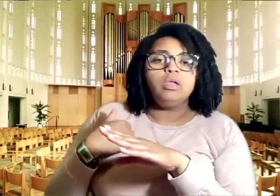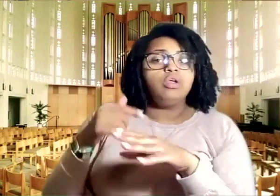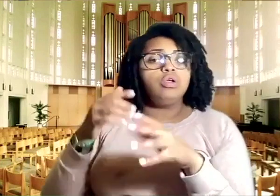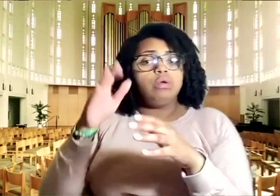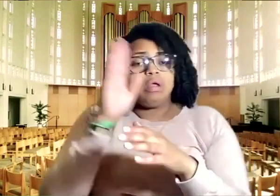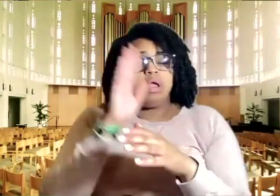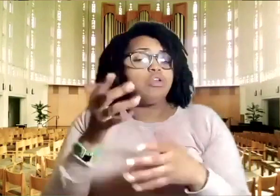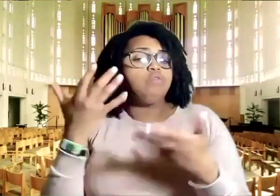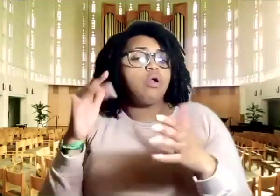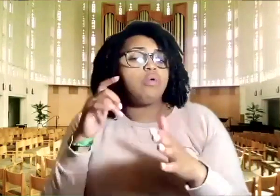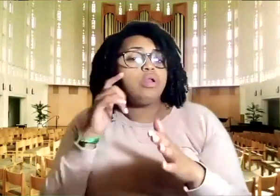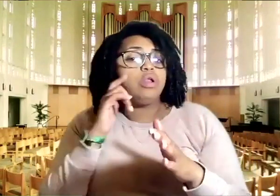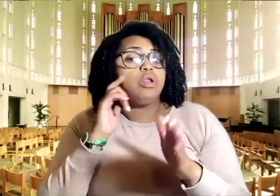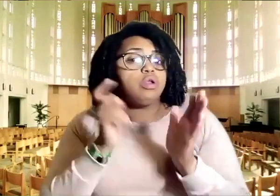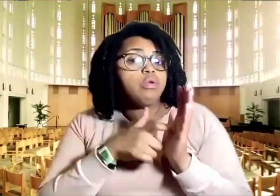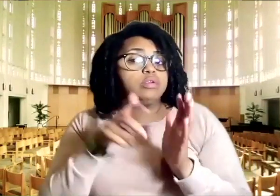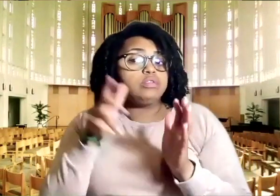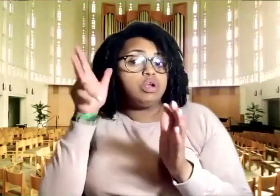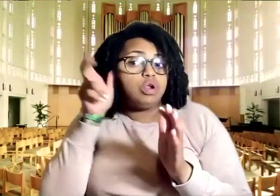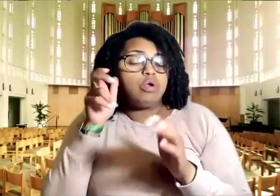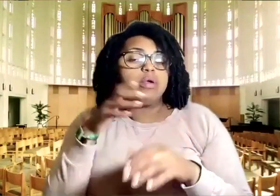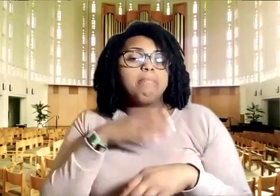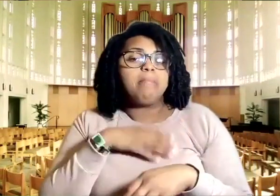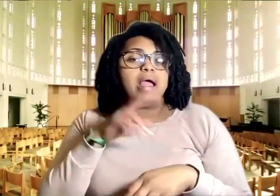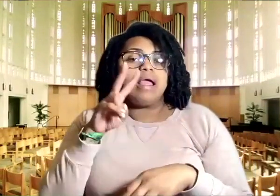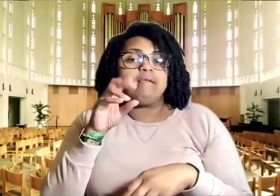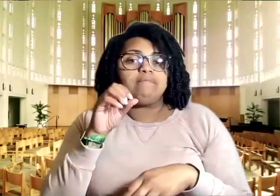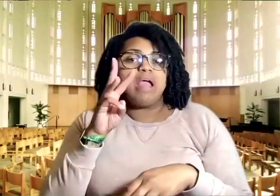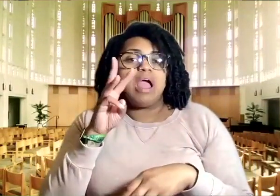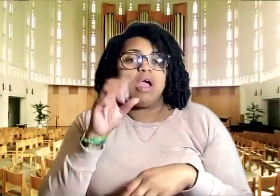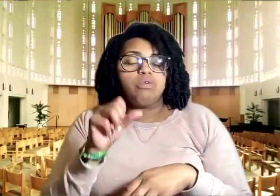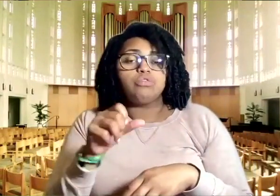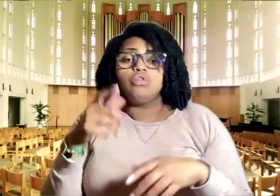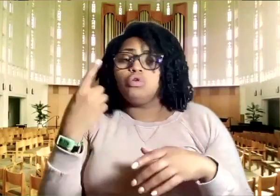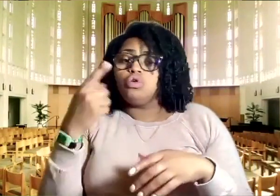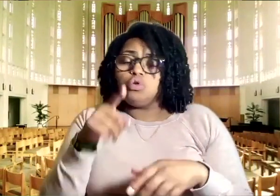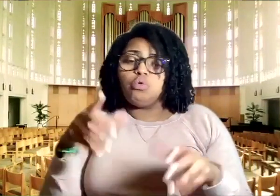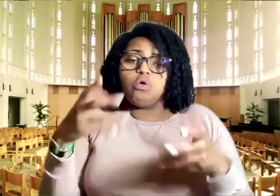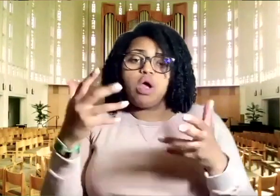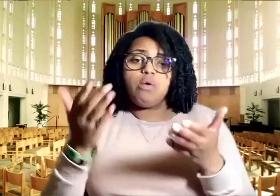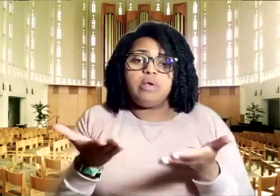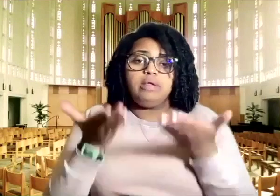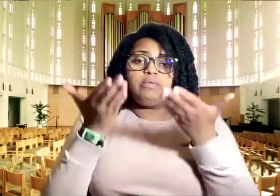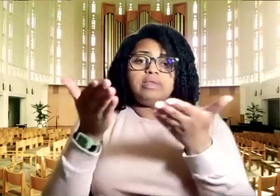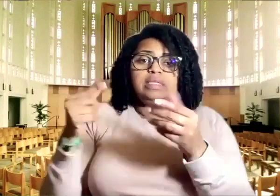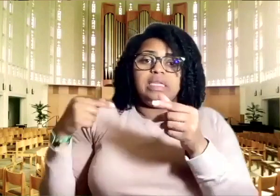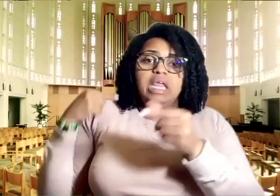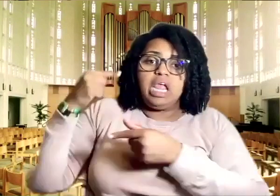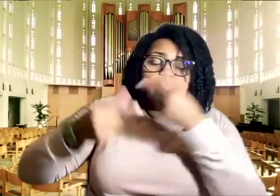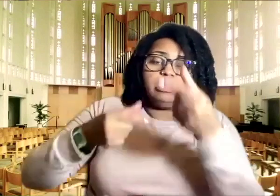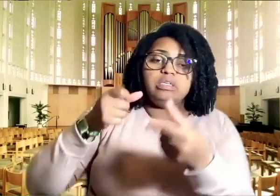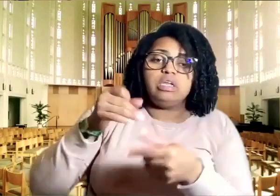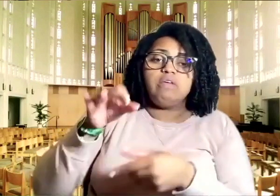You have granted the heritage of those who fear your name.